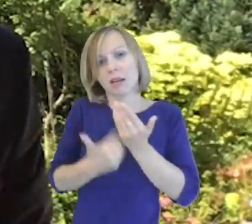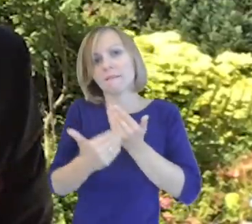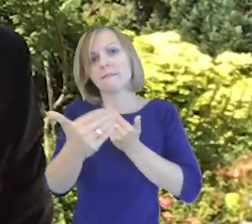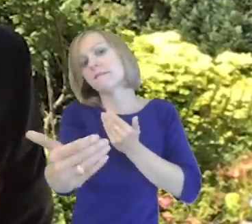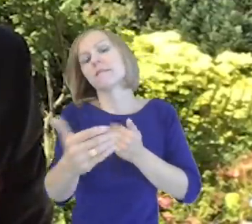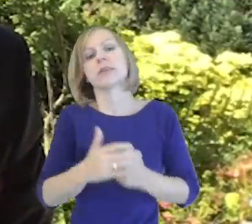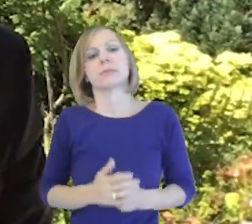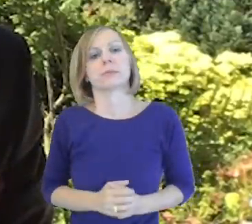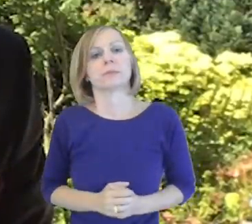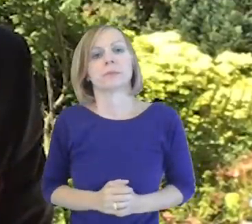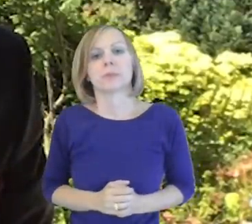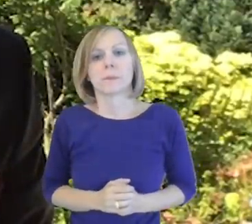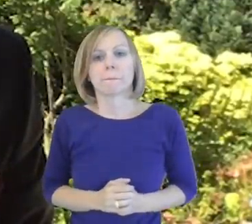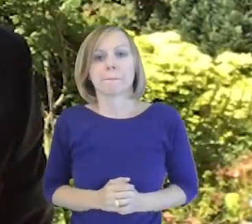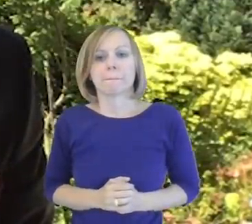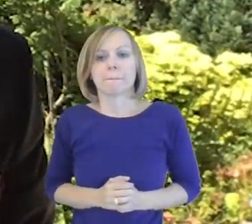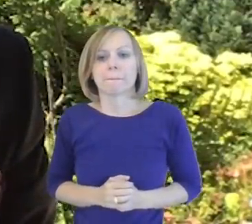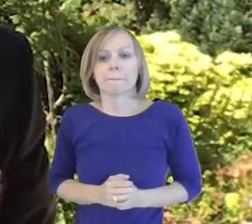life.